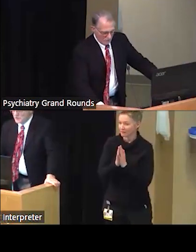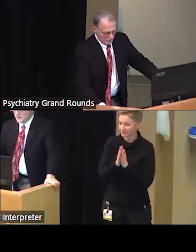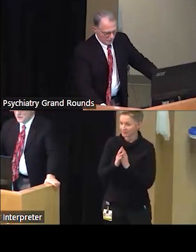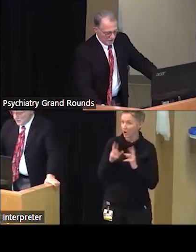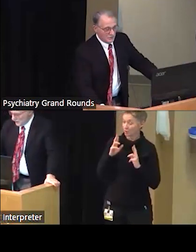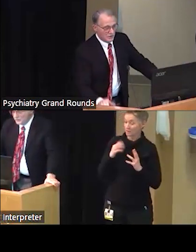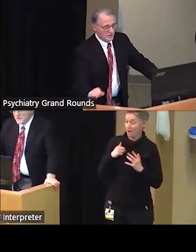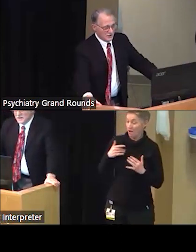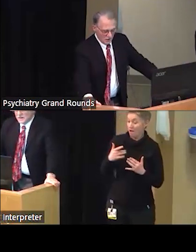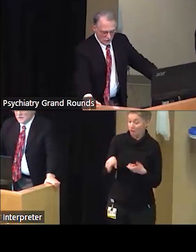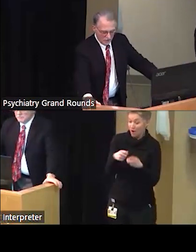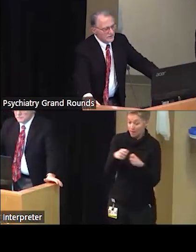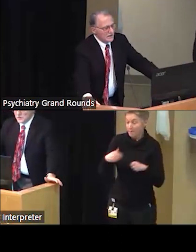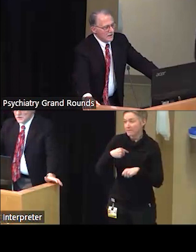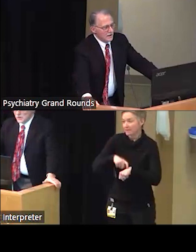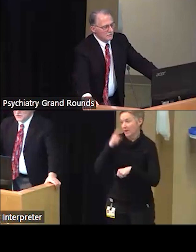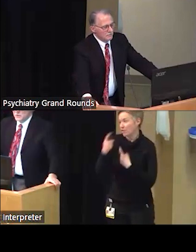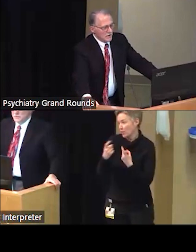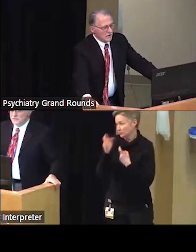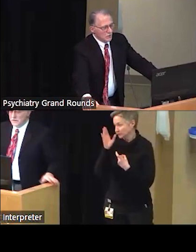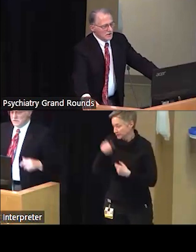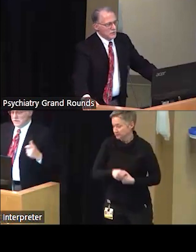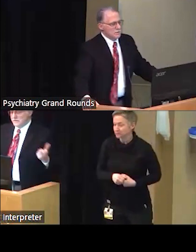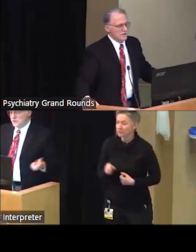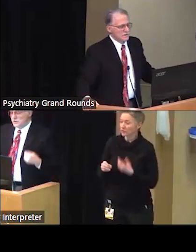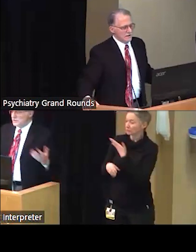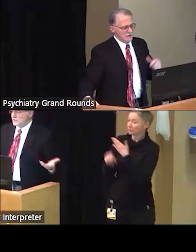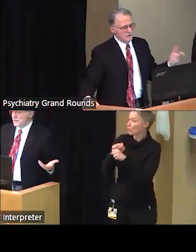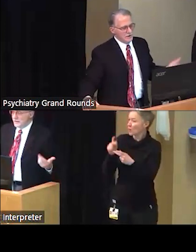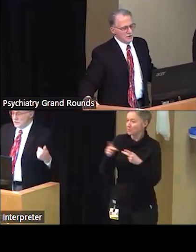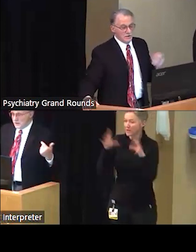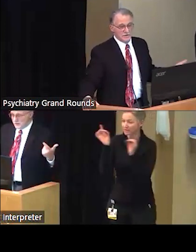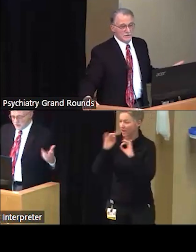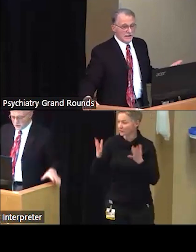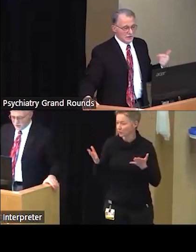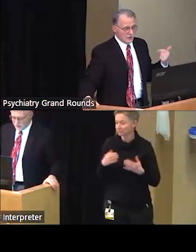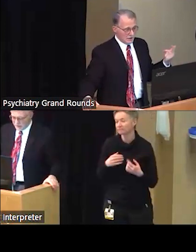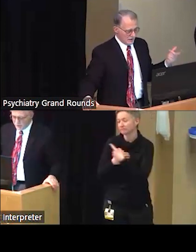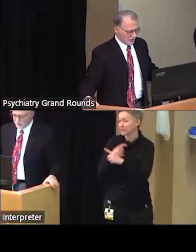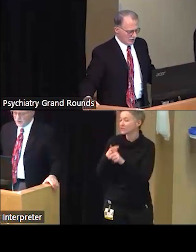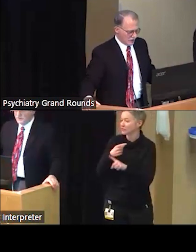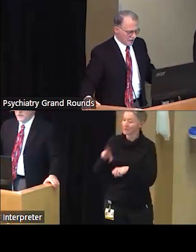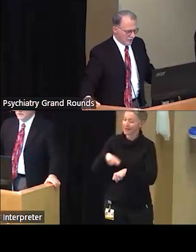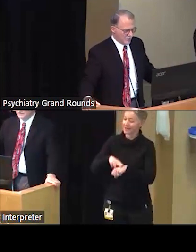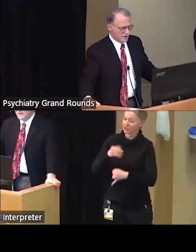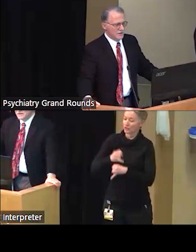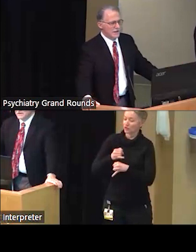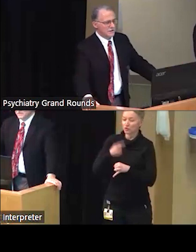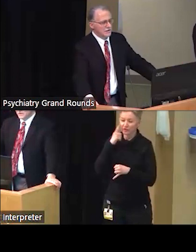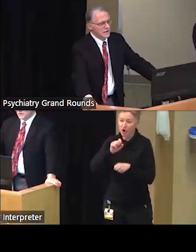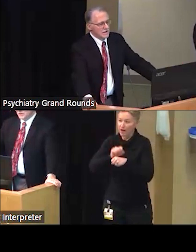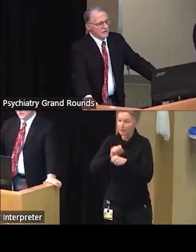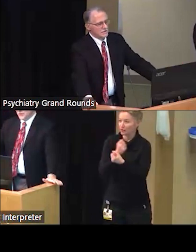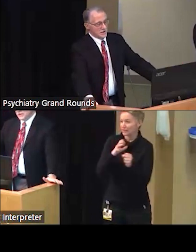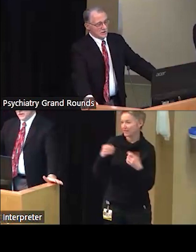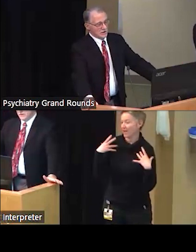So keep those thoughts going. What is workplace violence? So definition, this is from NIOSH, National Institute of Occupational Safety and